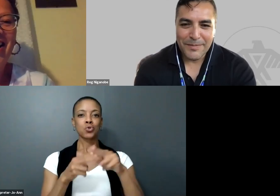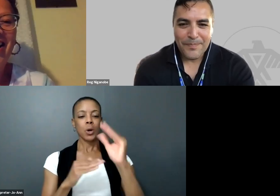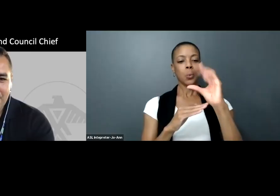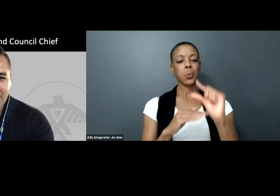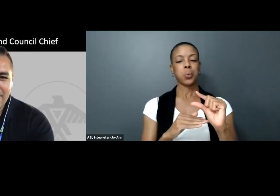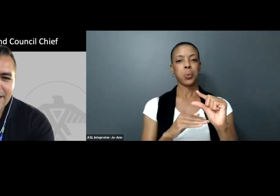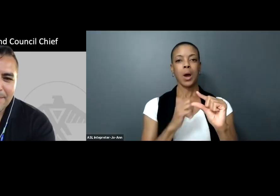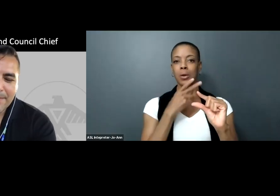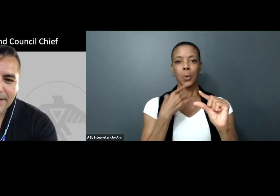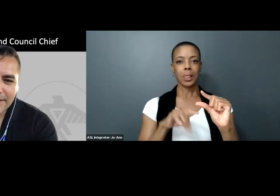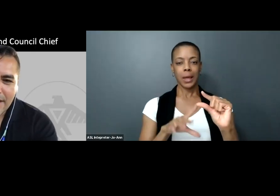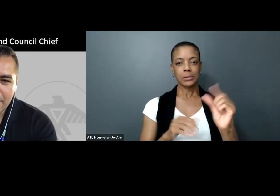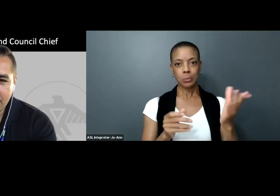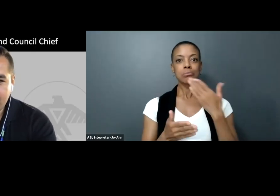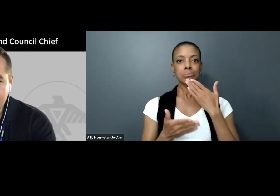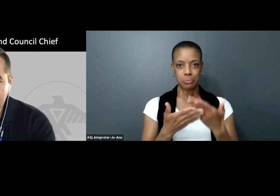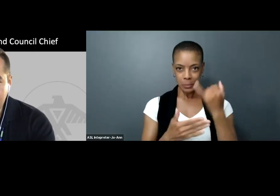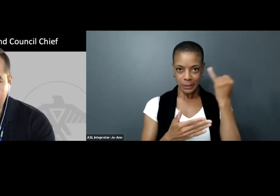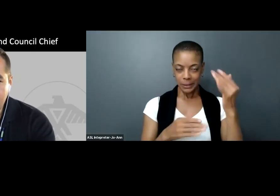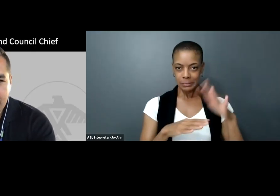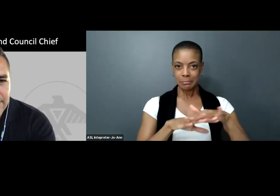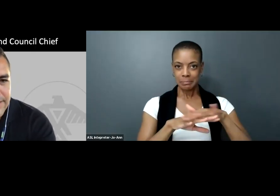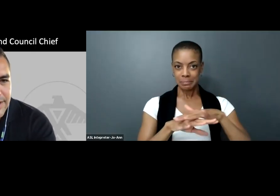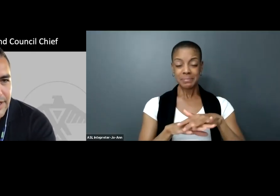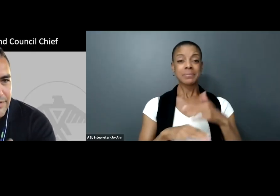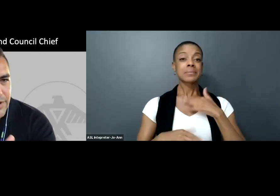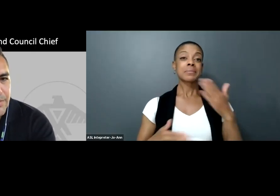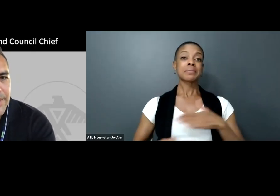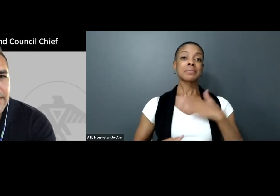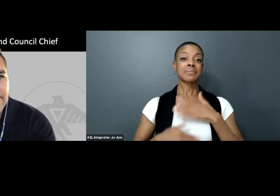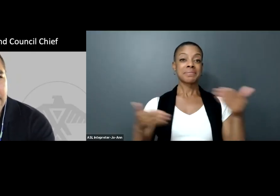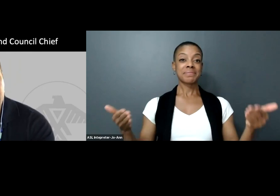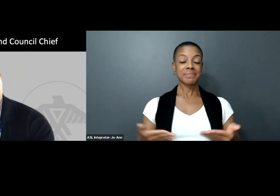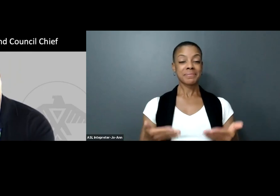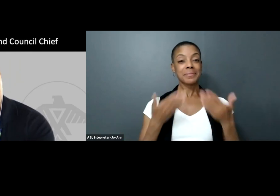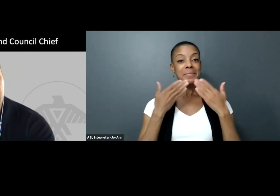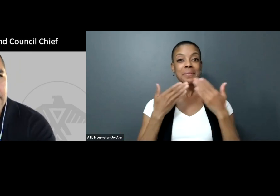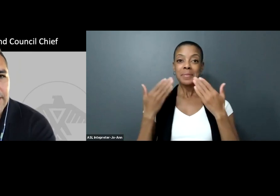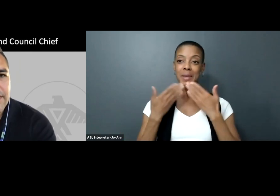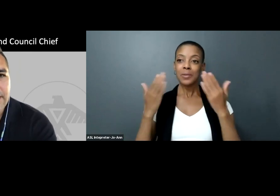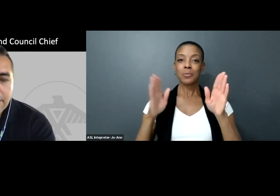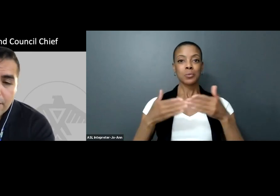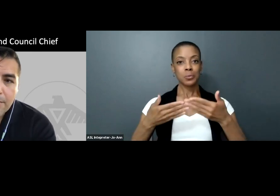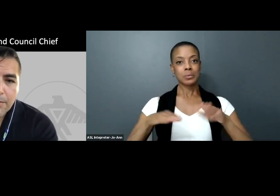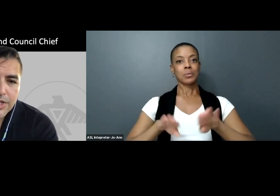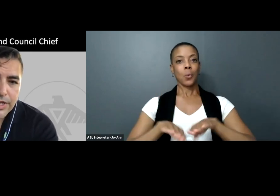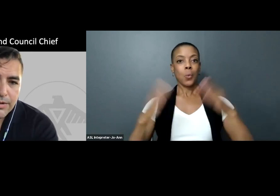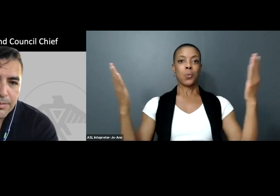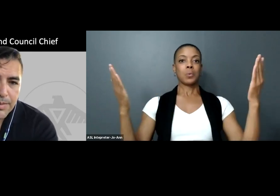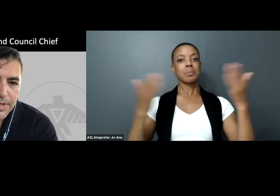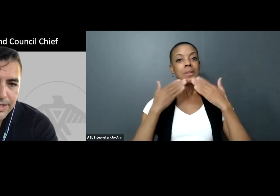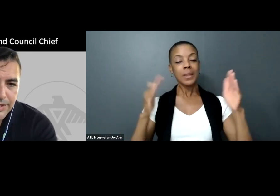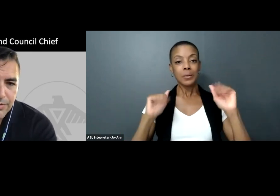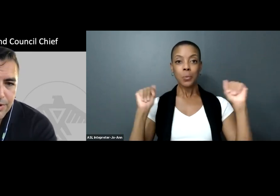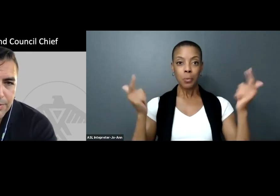so I am happy to be here tonight, and thank you for the opening. Thank you for inviting me. Thank you for everybody watching at